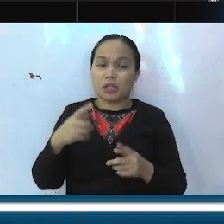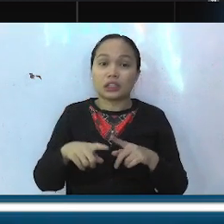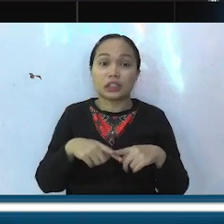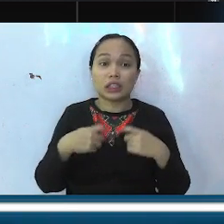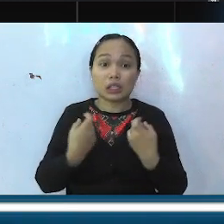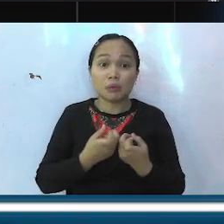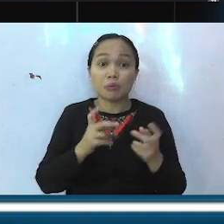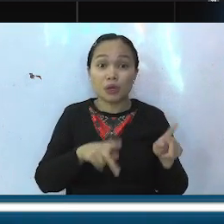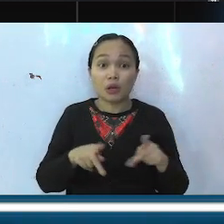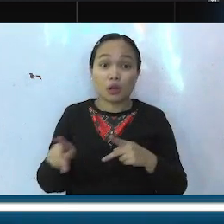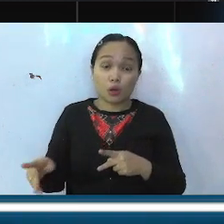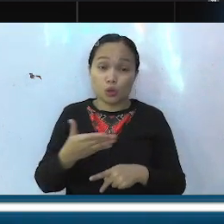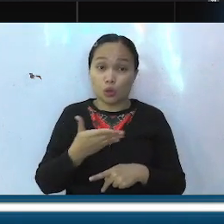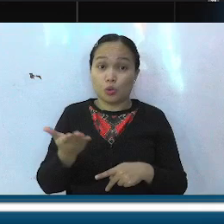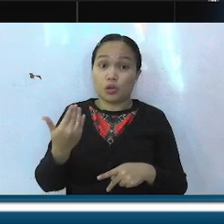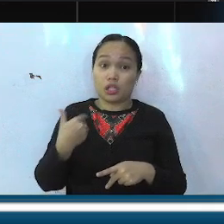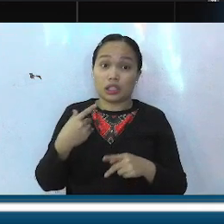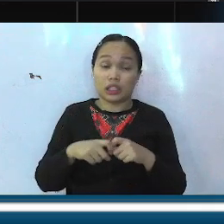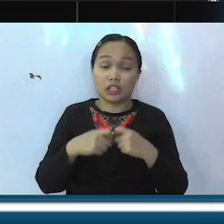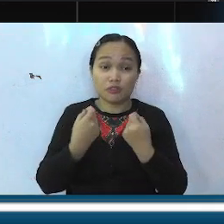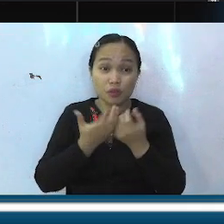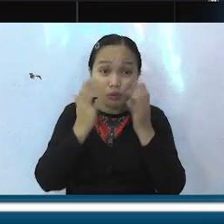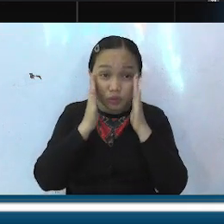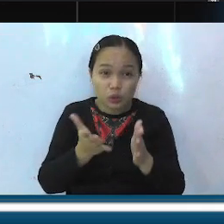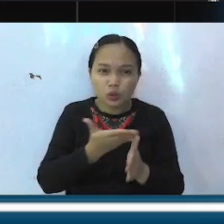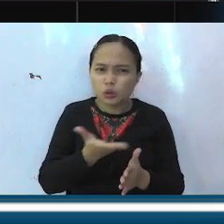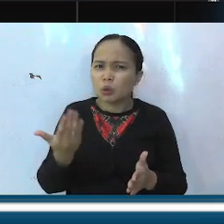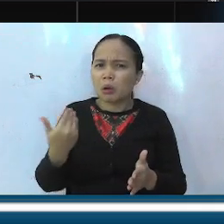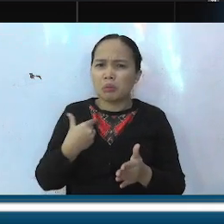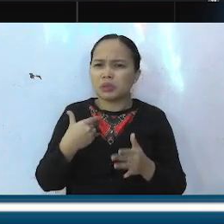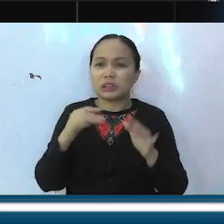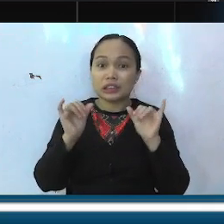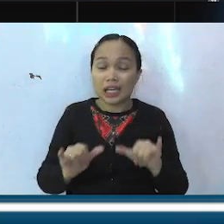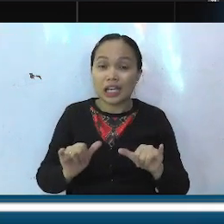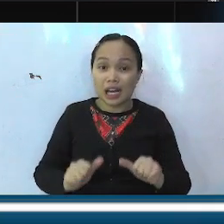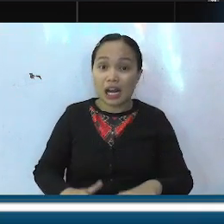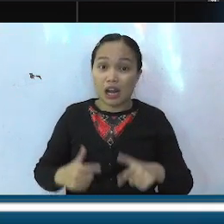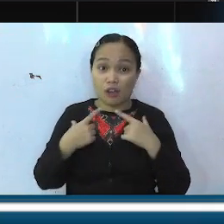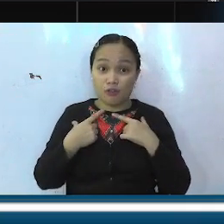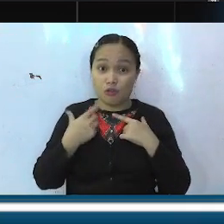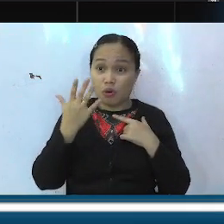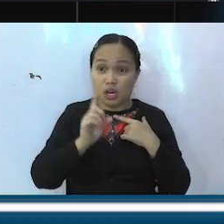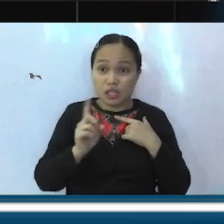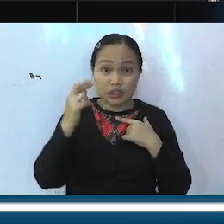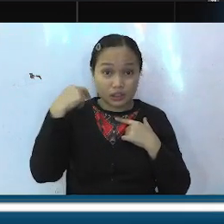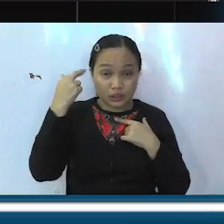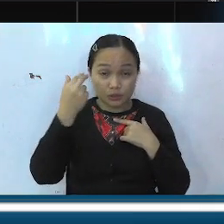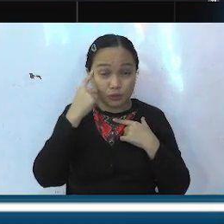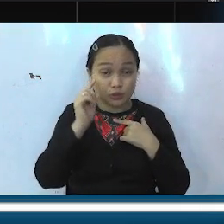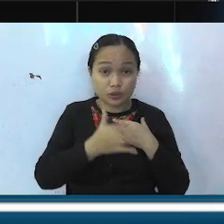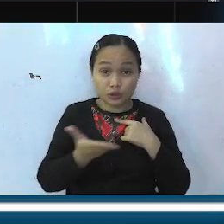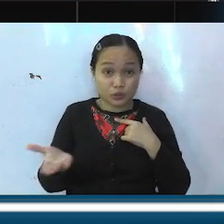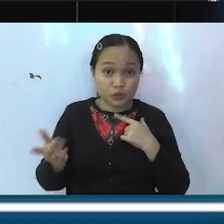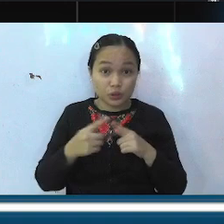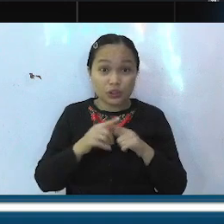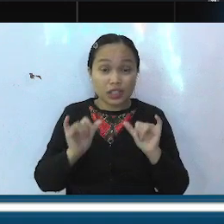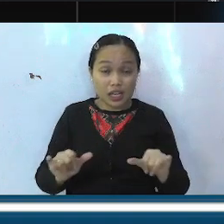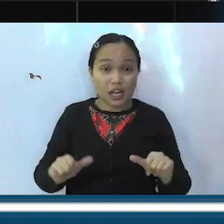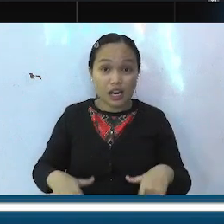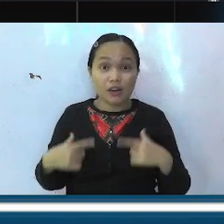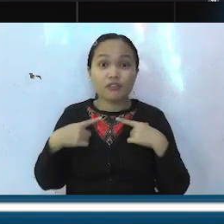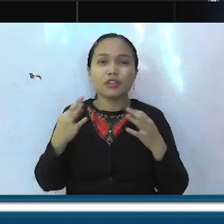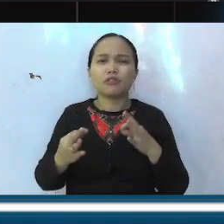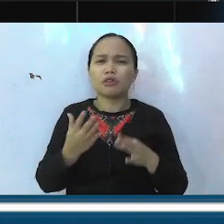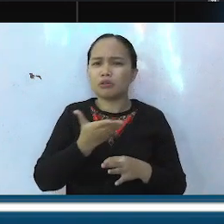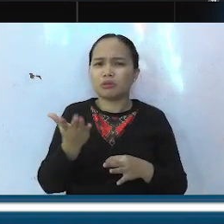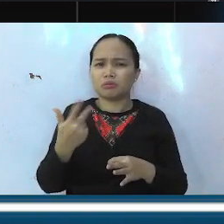Because on your team focus, you didn't stay alive. Yeah. The reason for you not to stay alive as a Christian young people, if you get